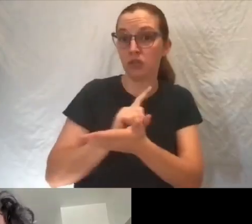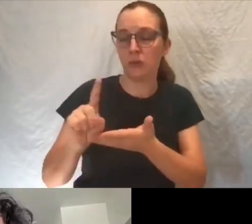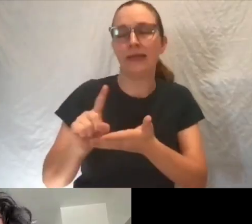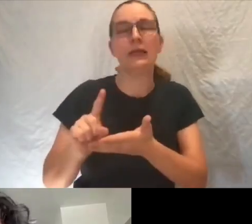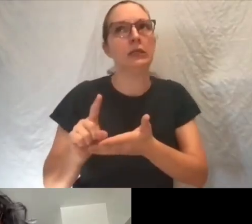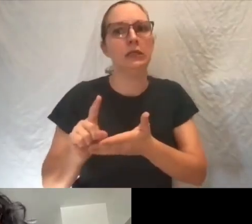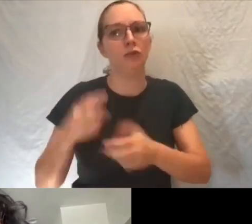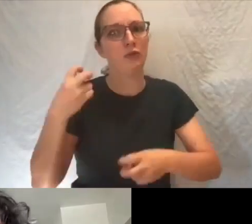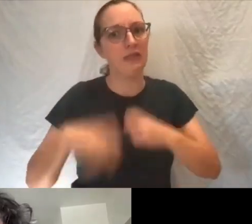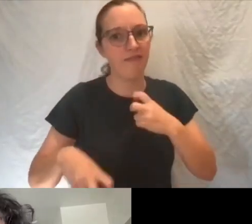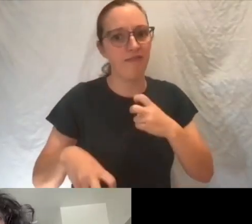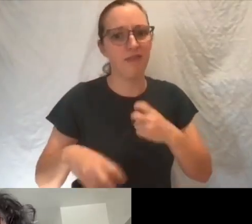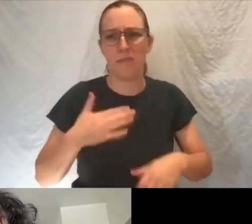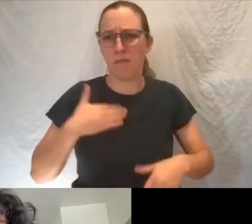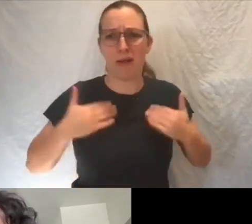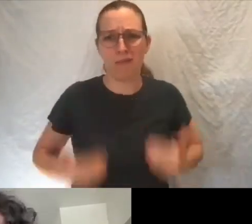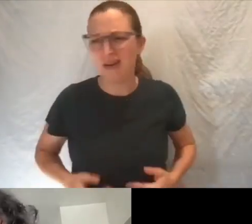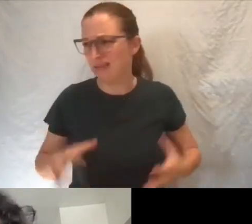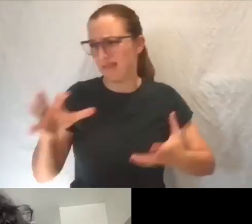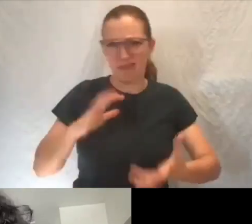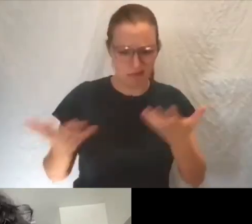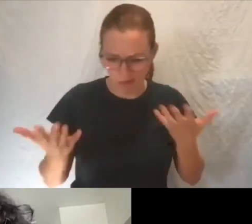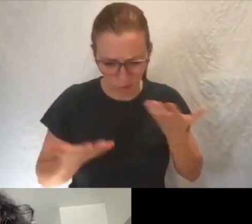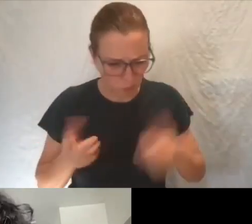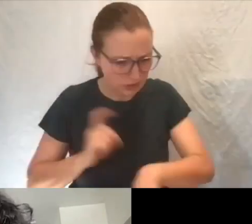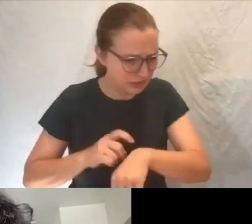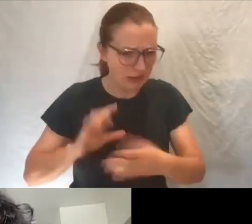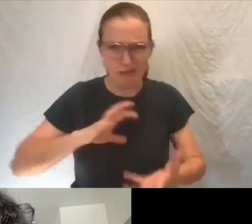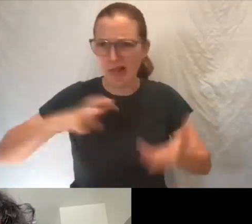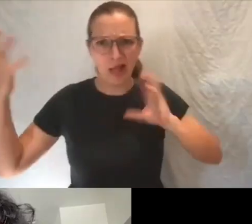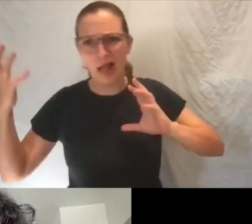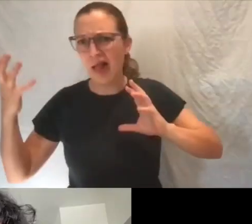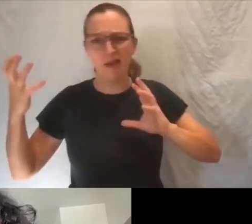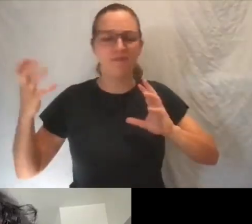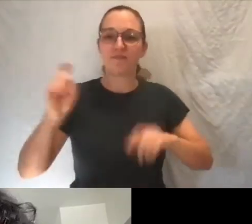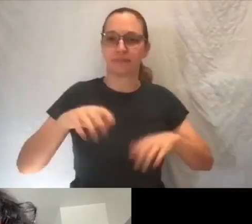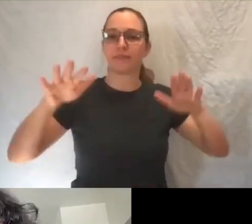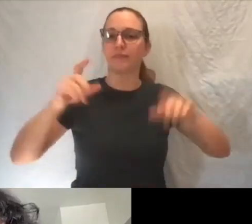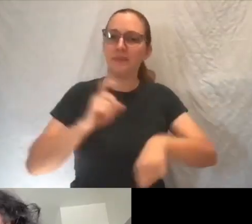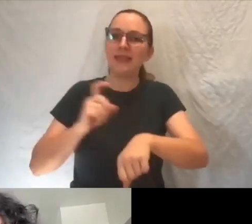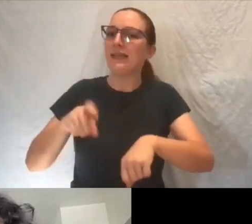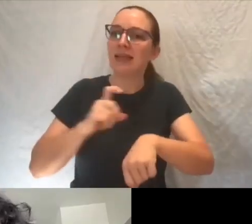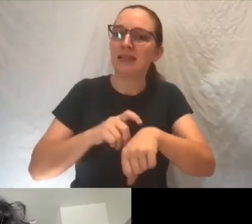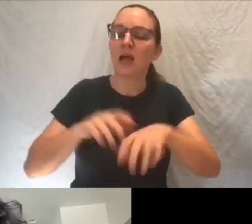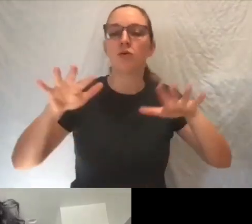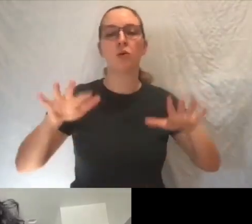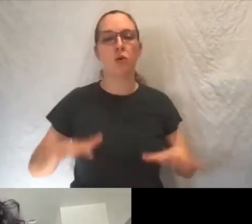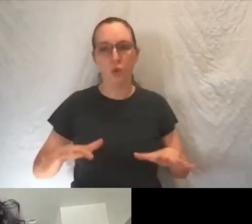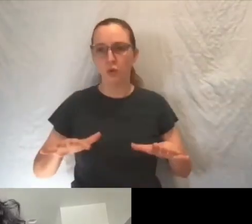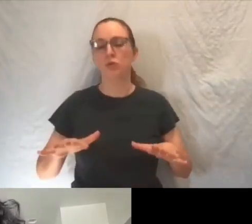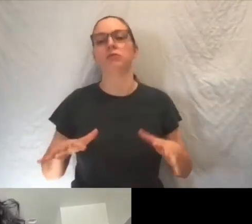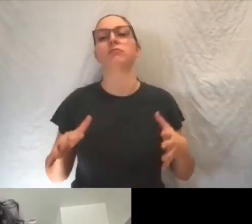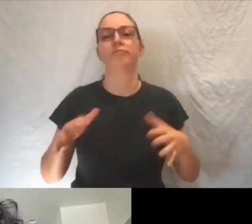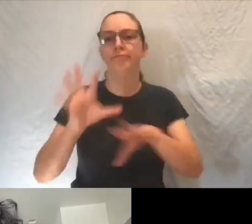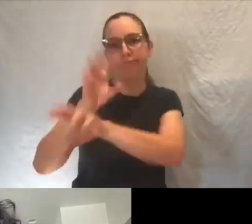that it took for my body to really settle in and Yeah, not be completely exhausted. yeah,